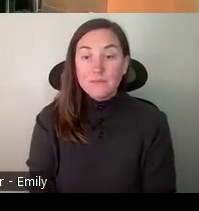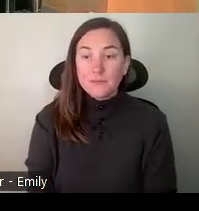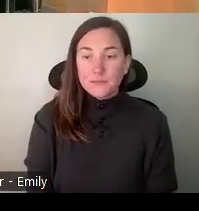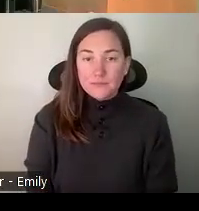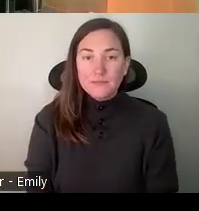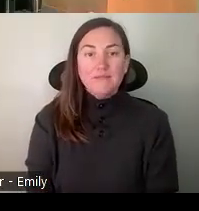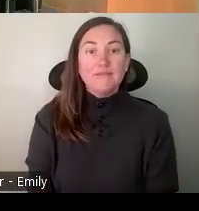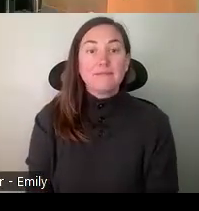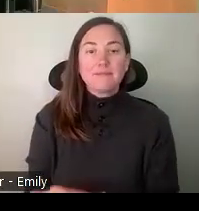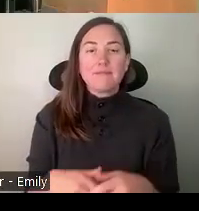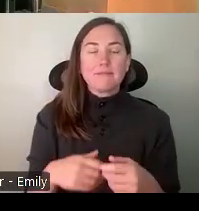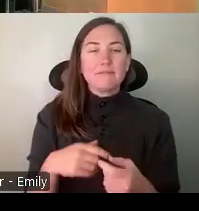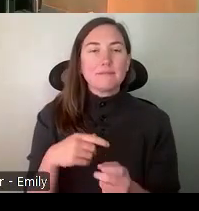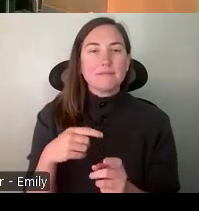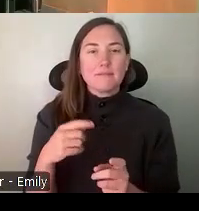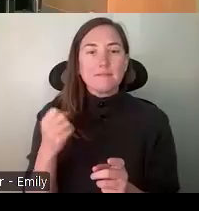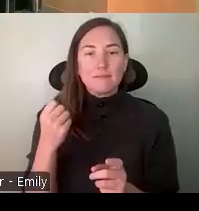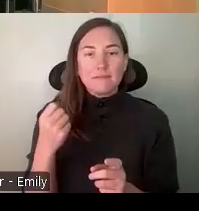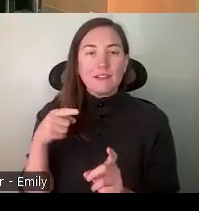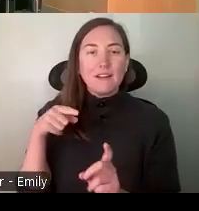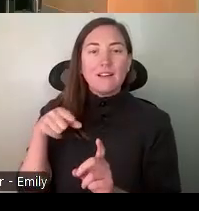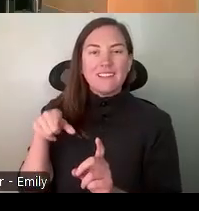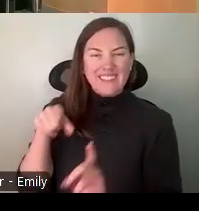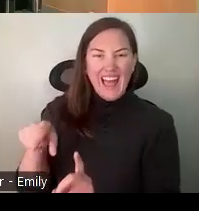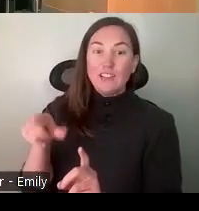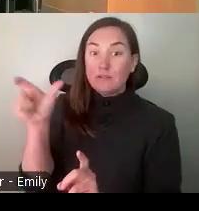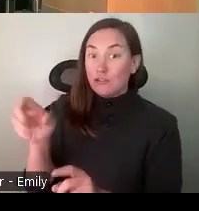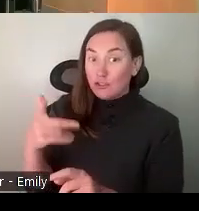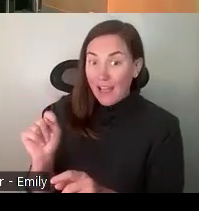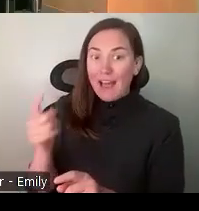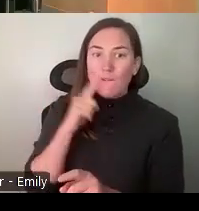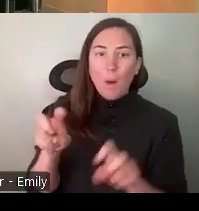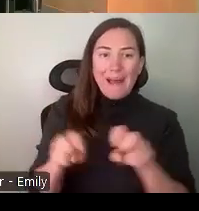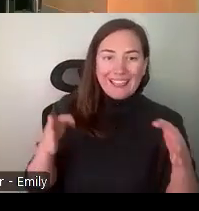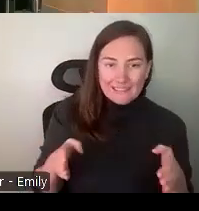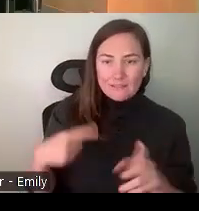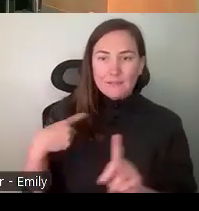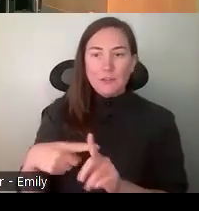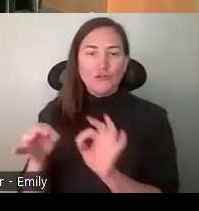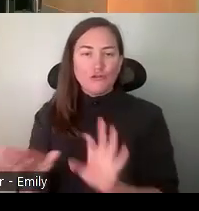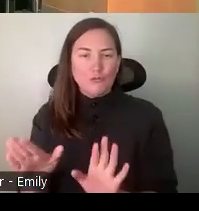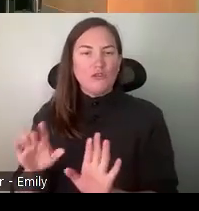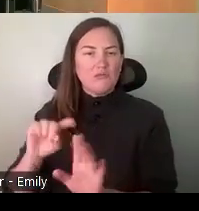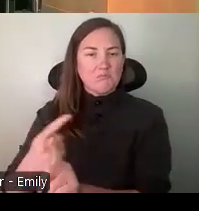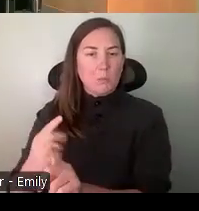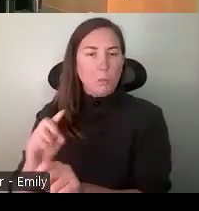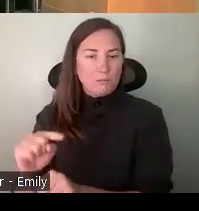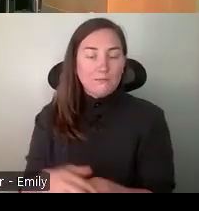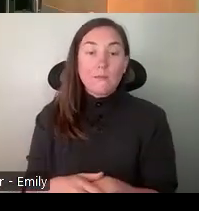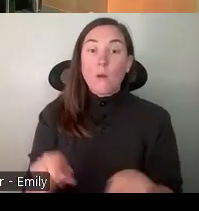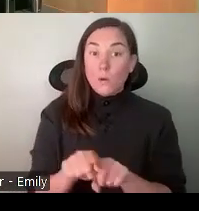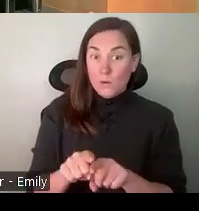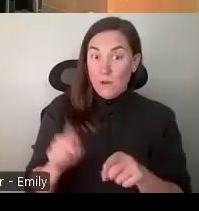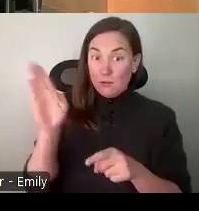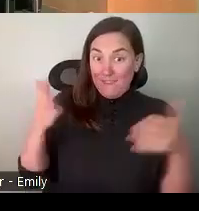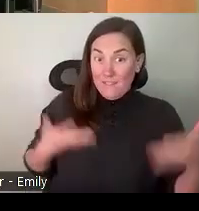And that's reserved for the panelists and the interpreters. And also remember to fill out the evaluation. You'll see a